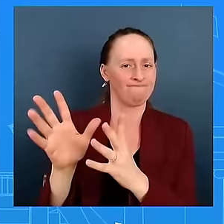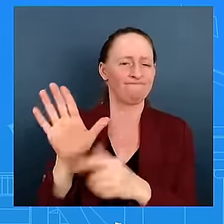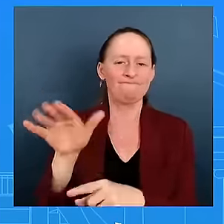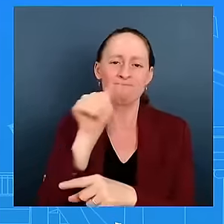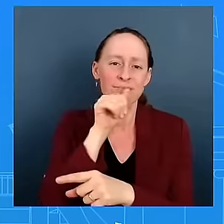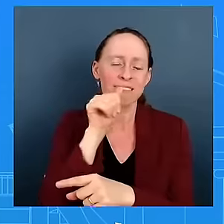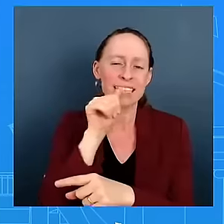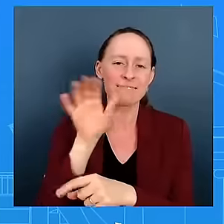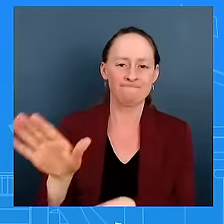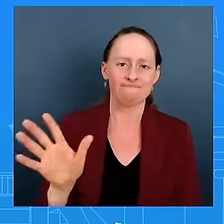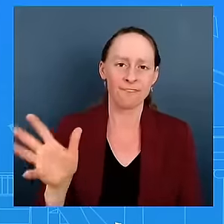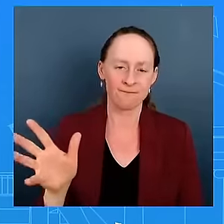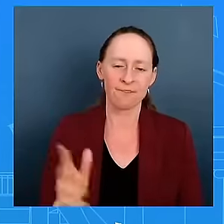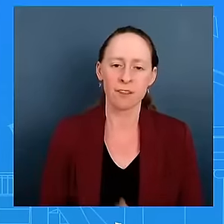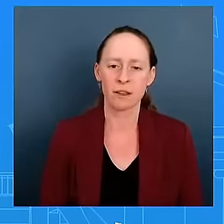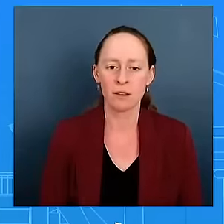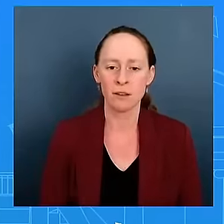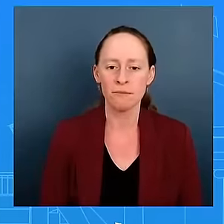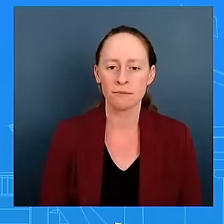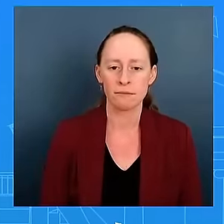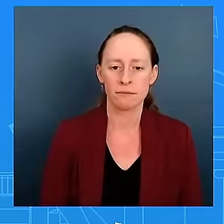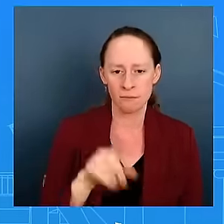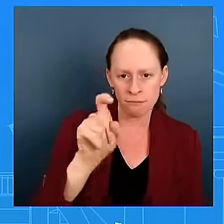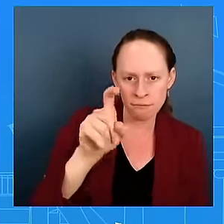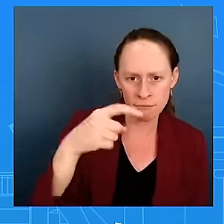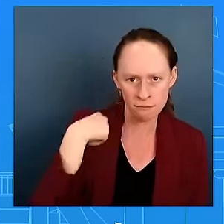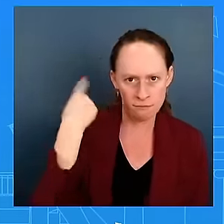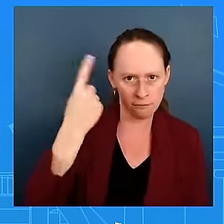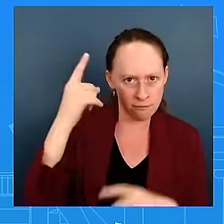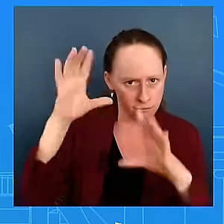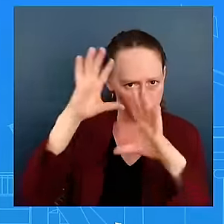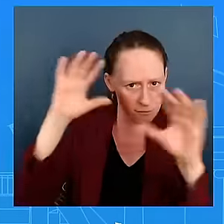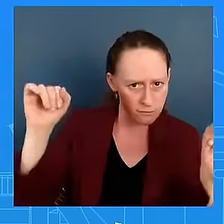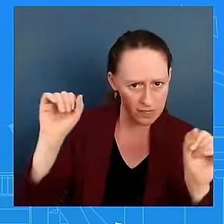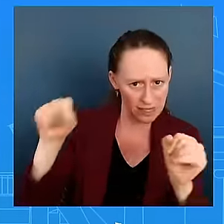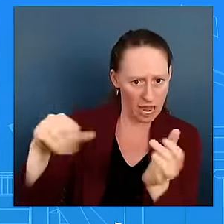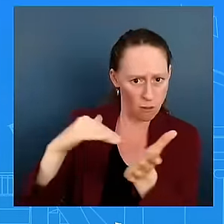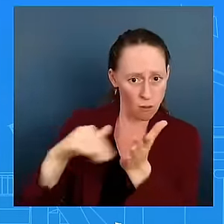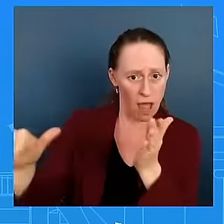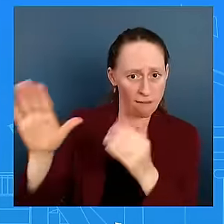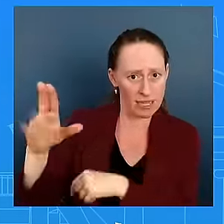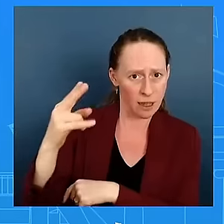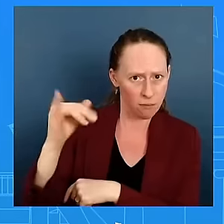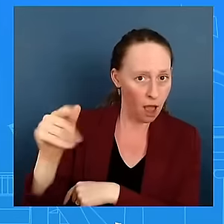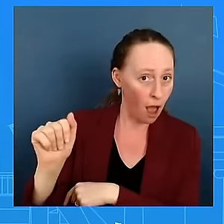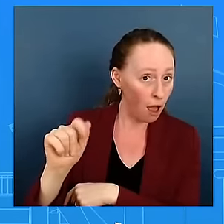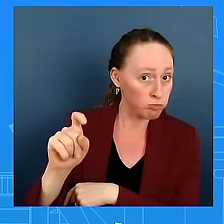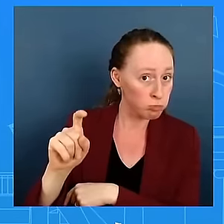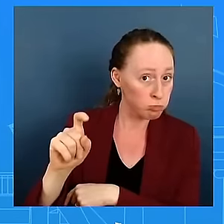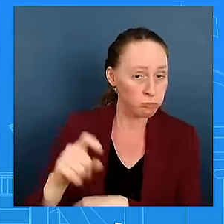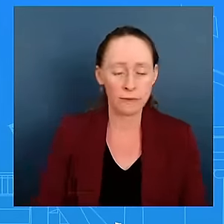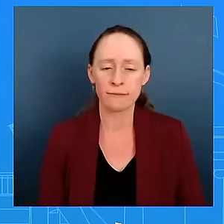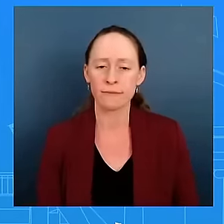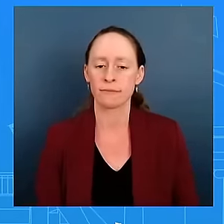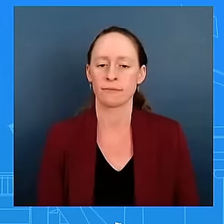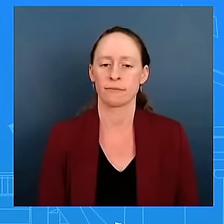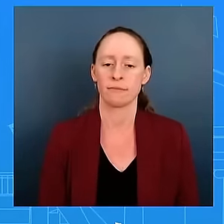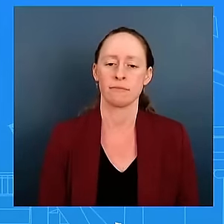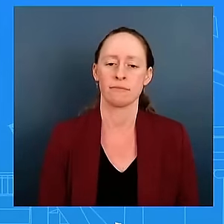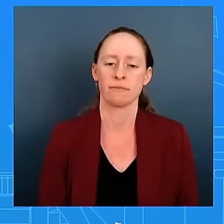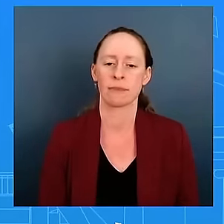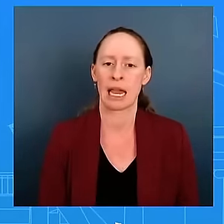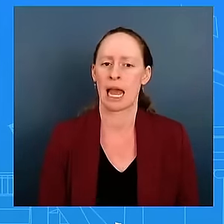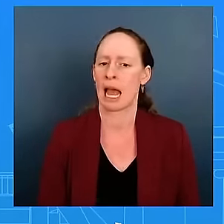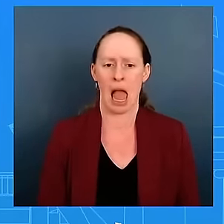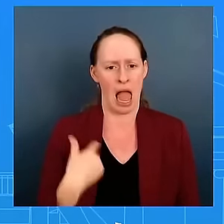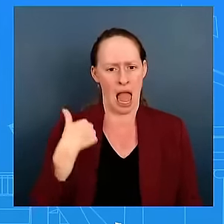know how all of that works. I'm not going to pretend. I know how that works. And what I will do is certainly we'll